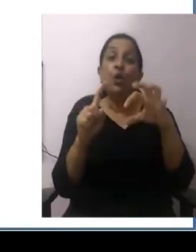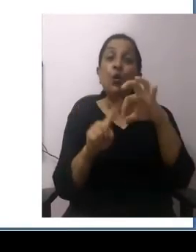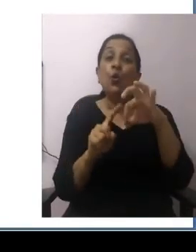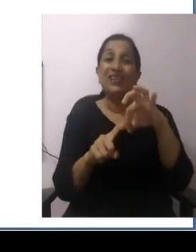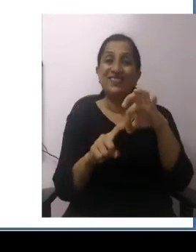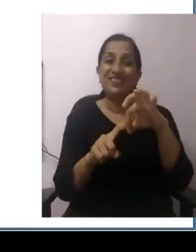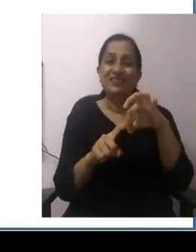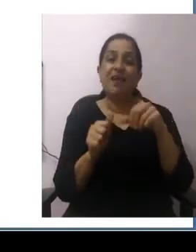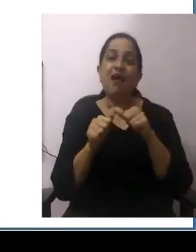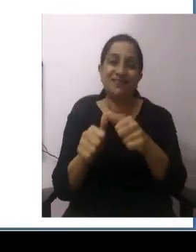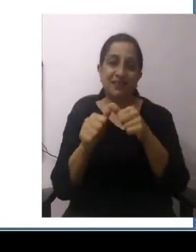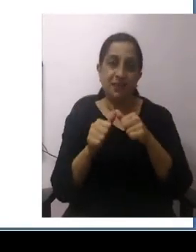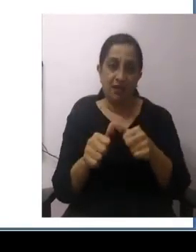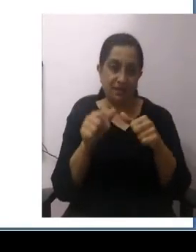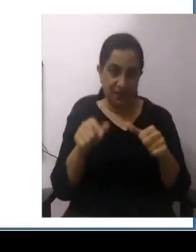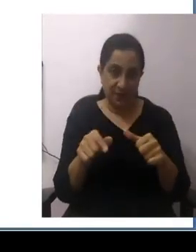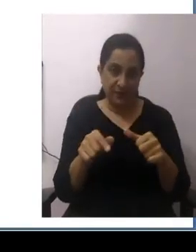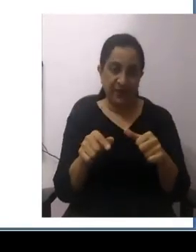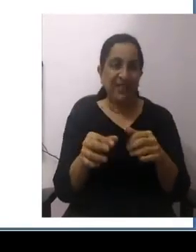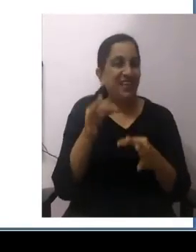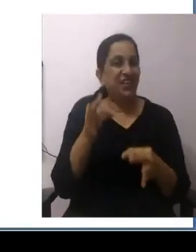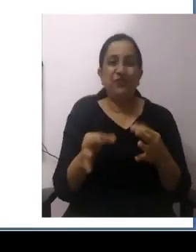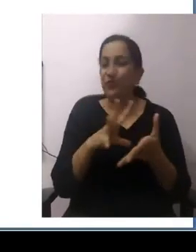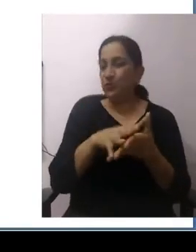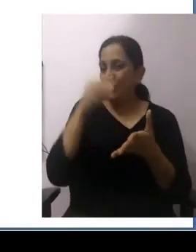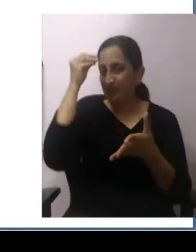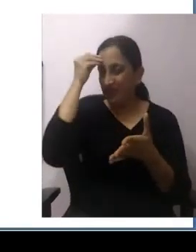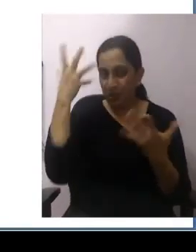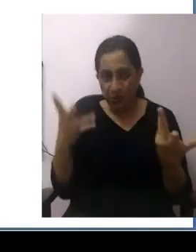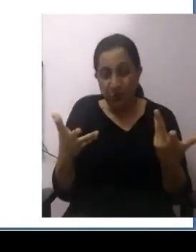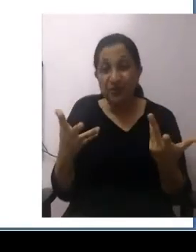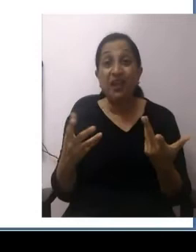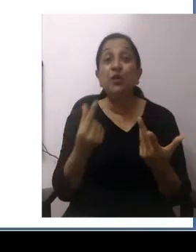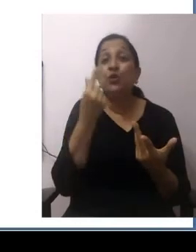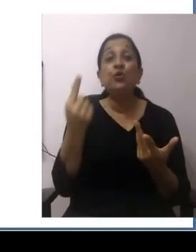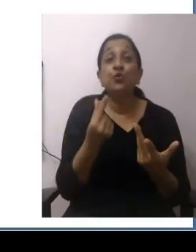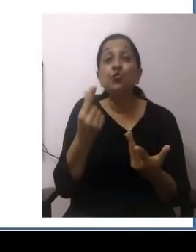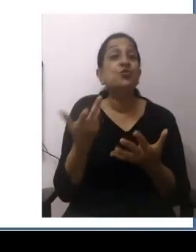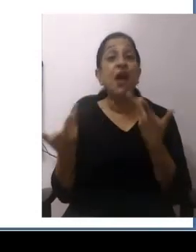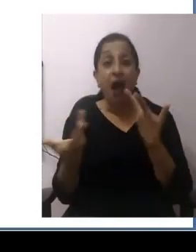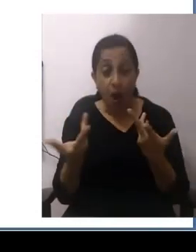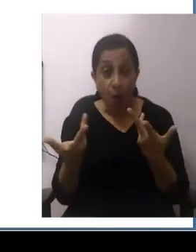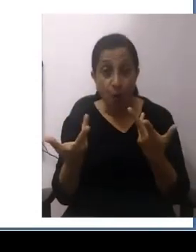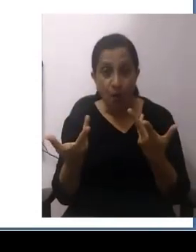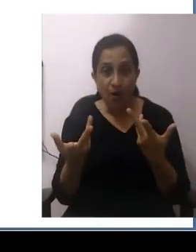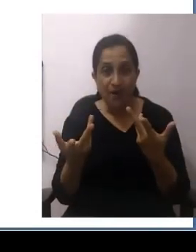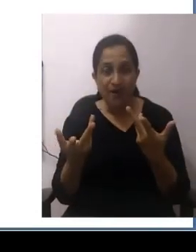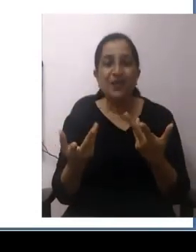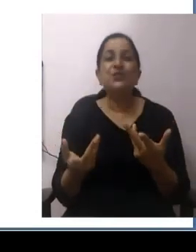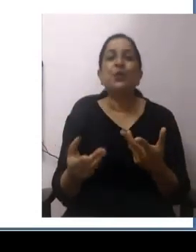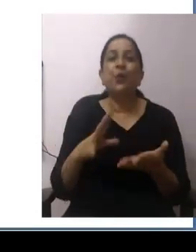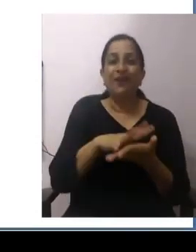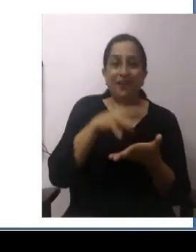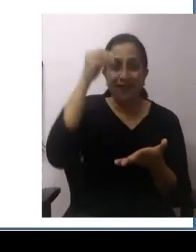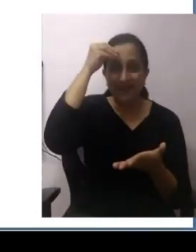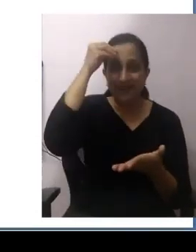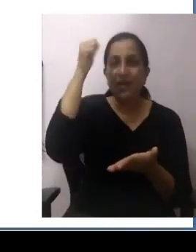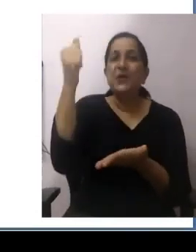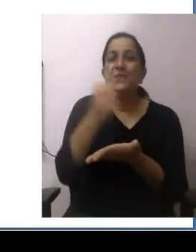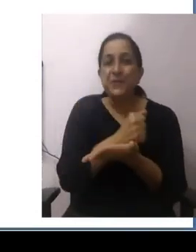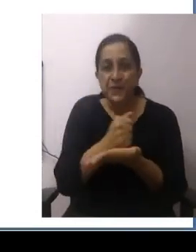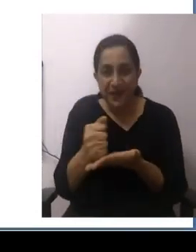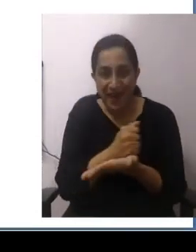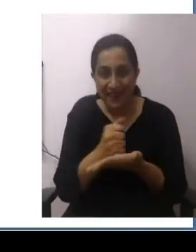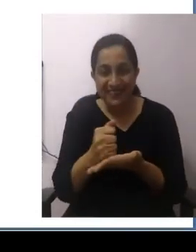of how the formula has to be applied. So make sure you practice what I